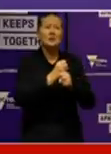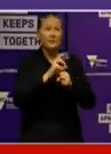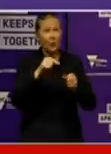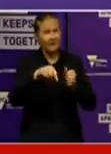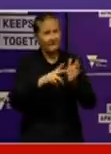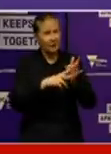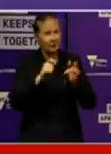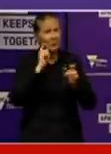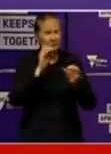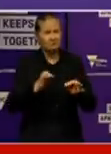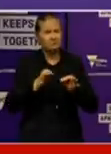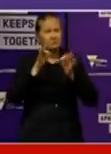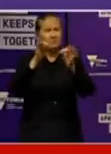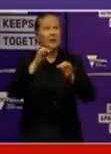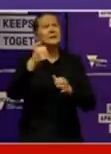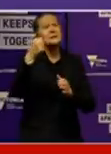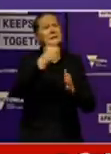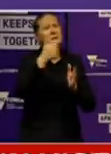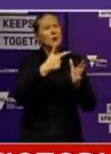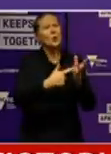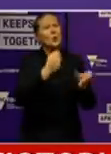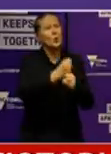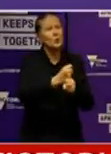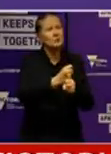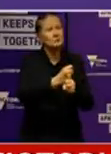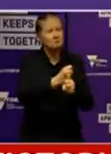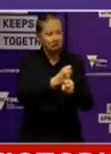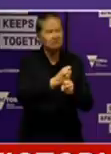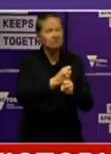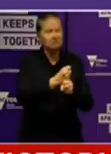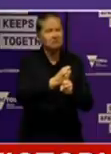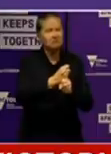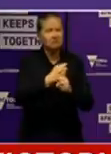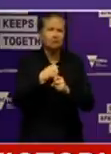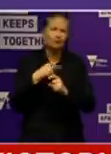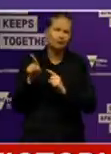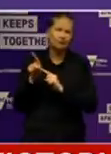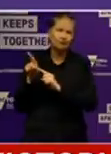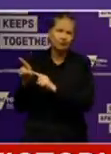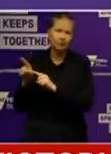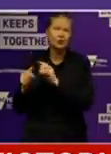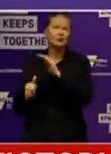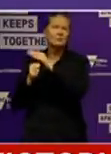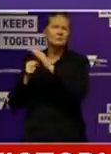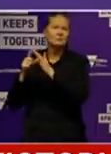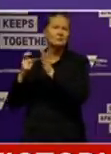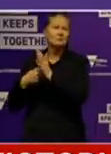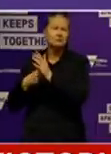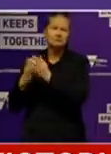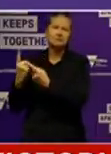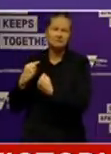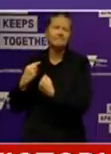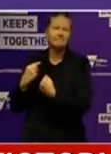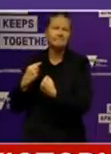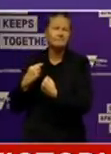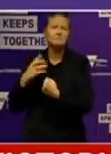On the 16th of August, and that decision has been made acting on the advice of the Chief Health Officer, given that we continue